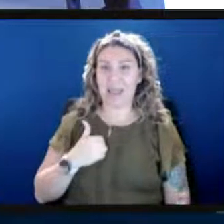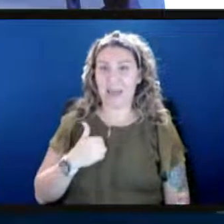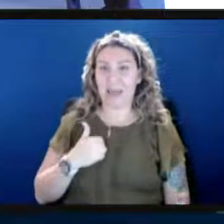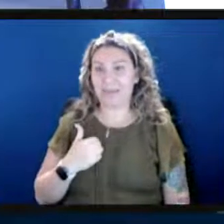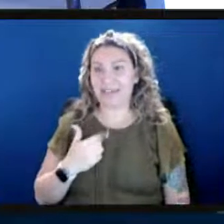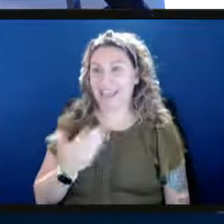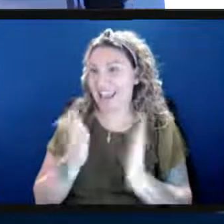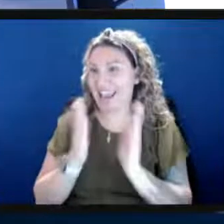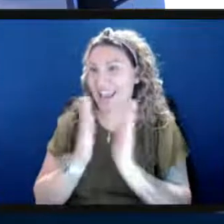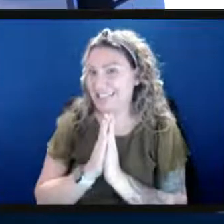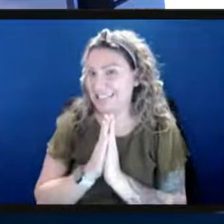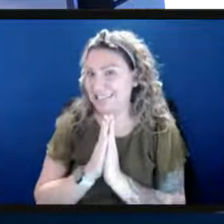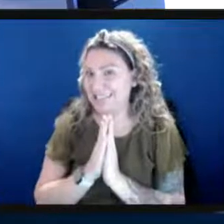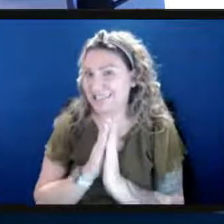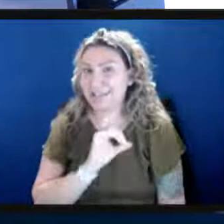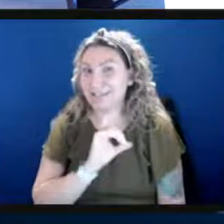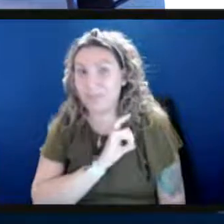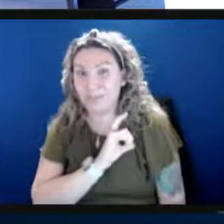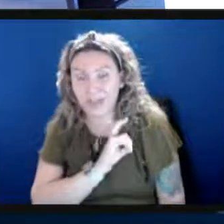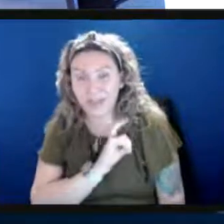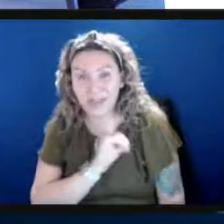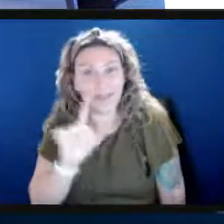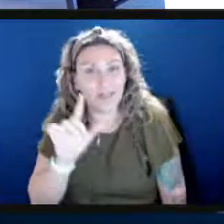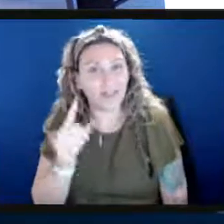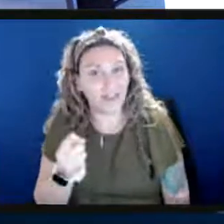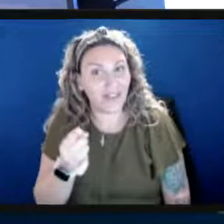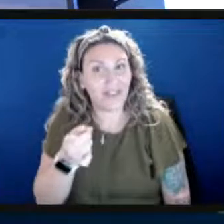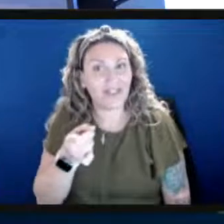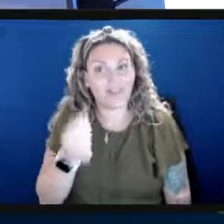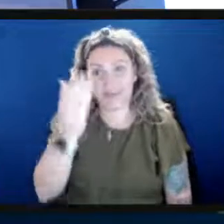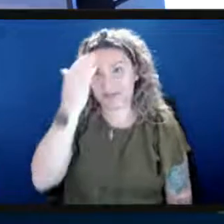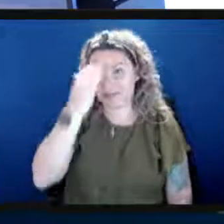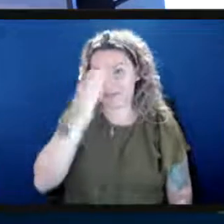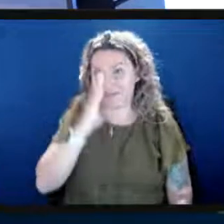officer first because you have probably more direct